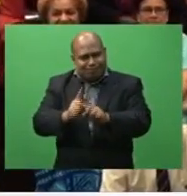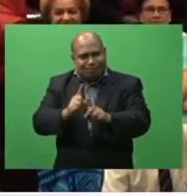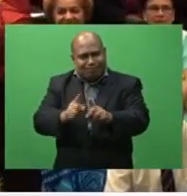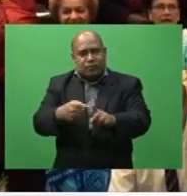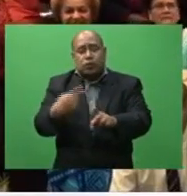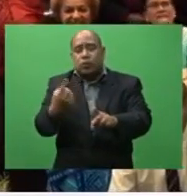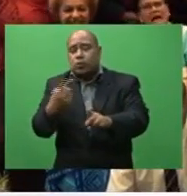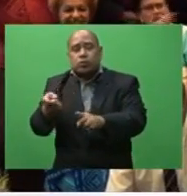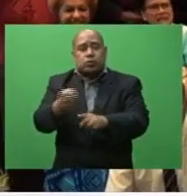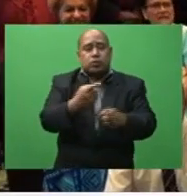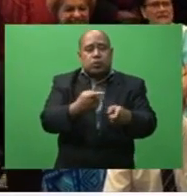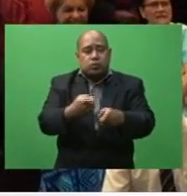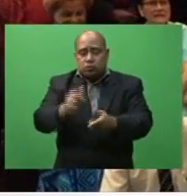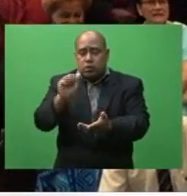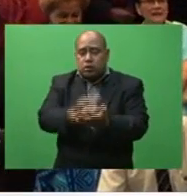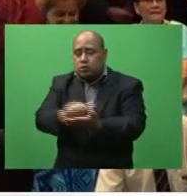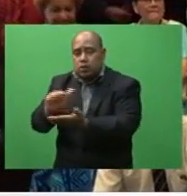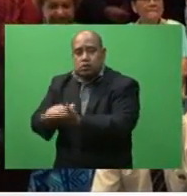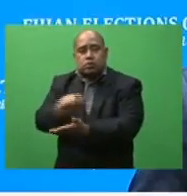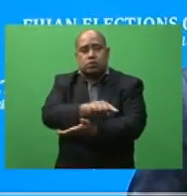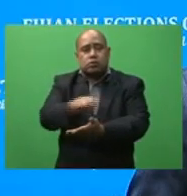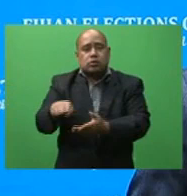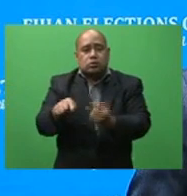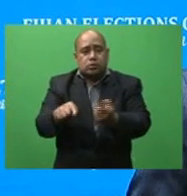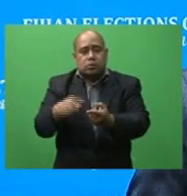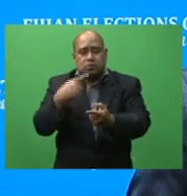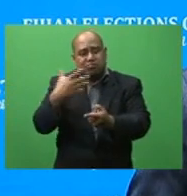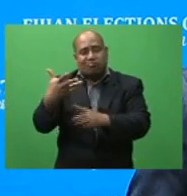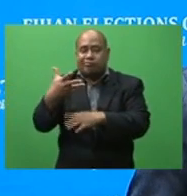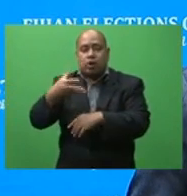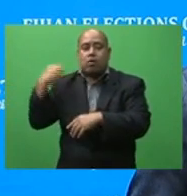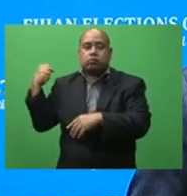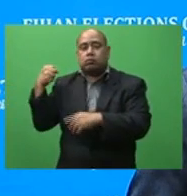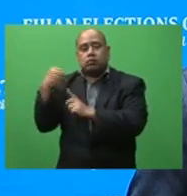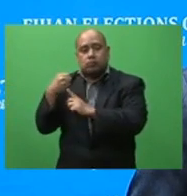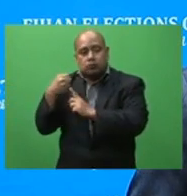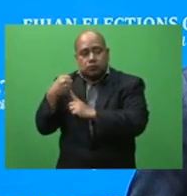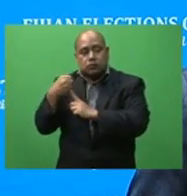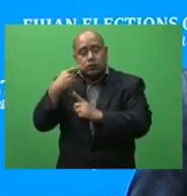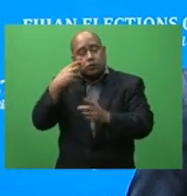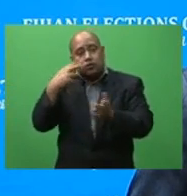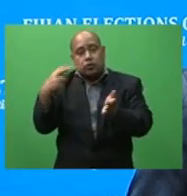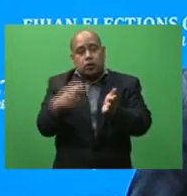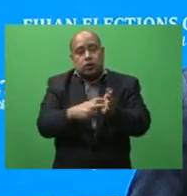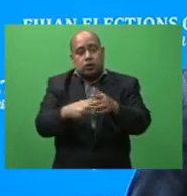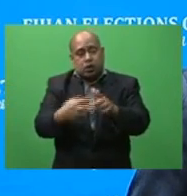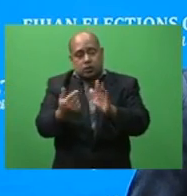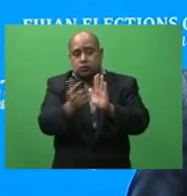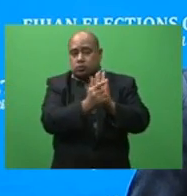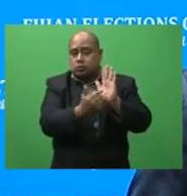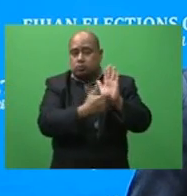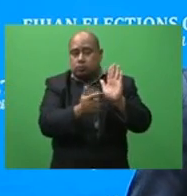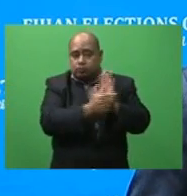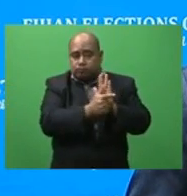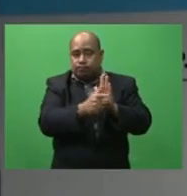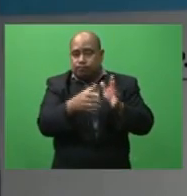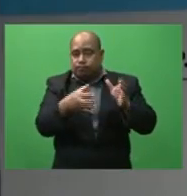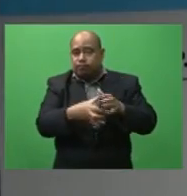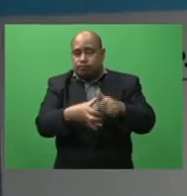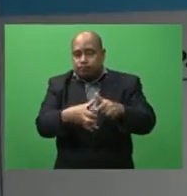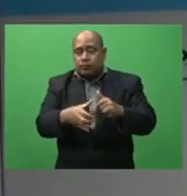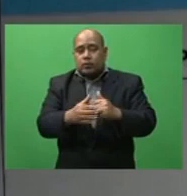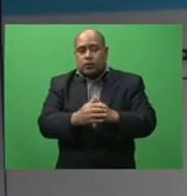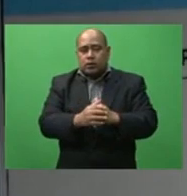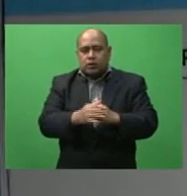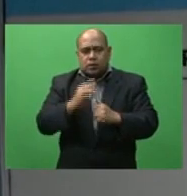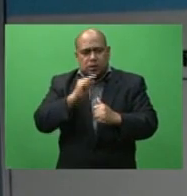executive authority of the suspended party. He then includes the registrar of political parties in the correspondence, saying it's vital that the registrar